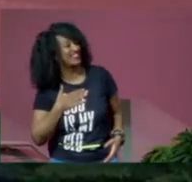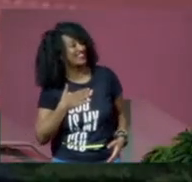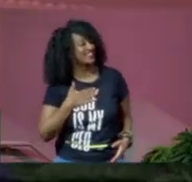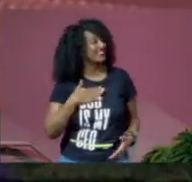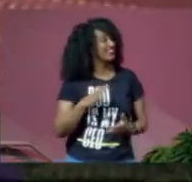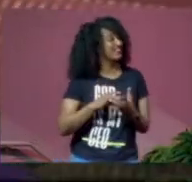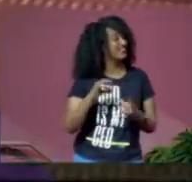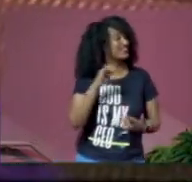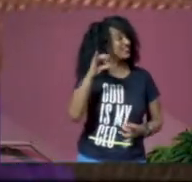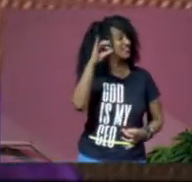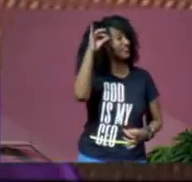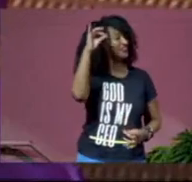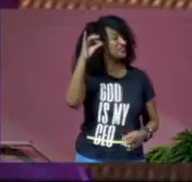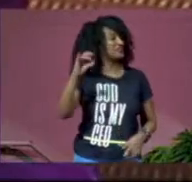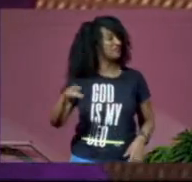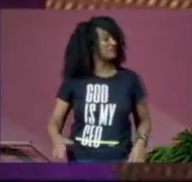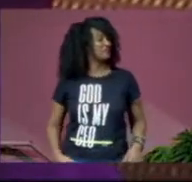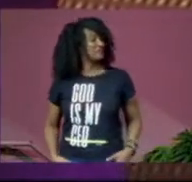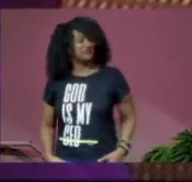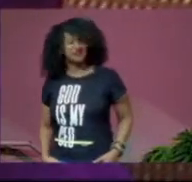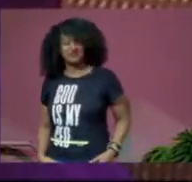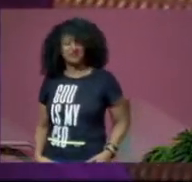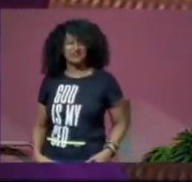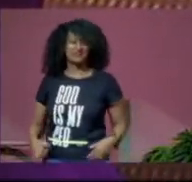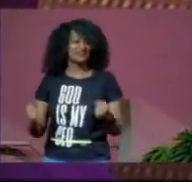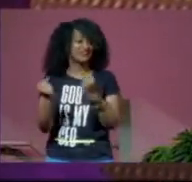My soul